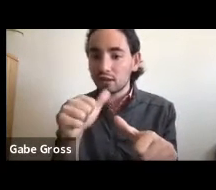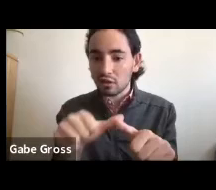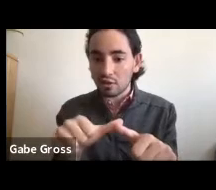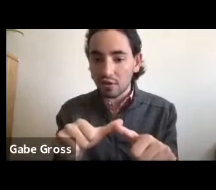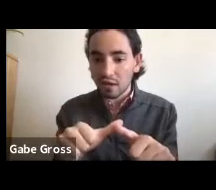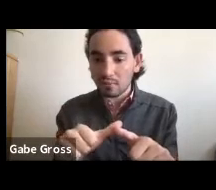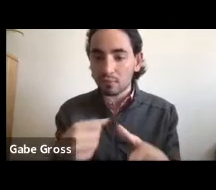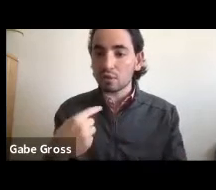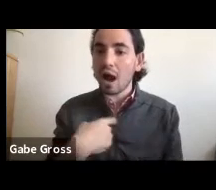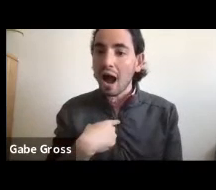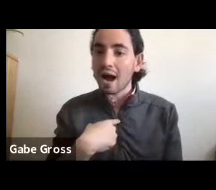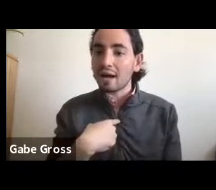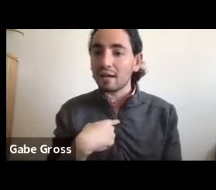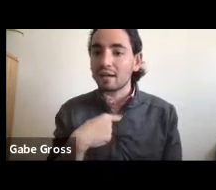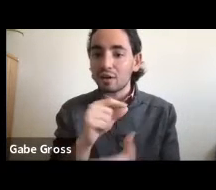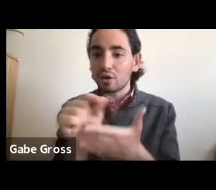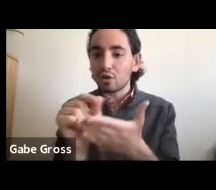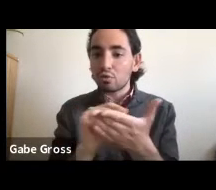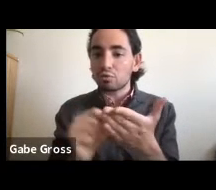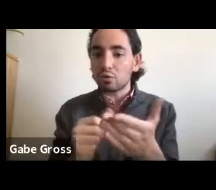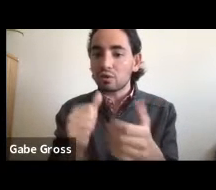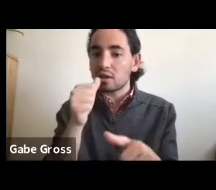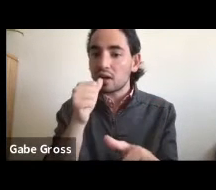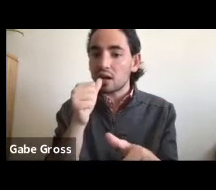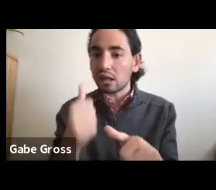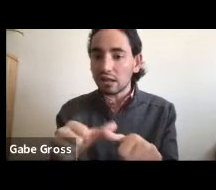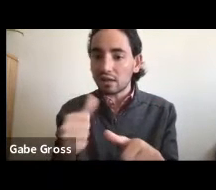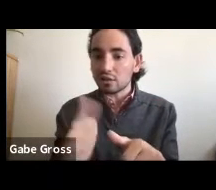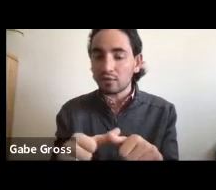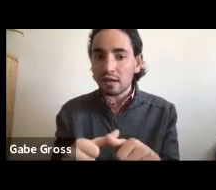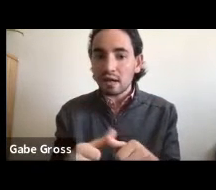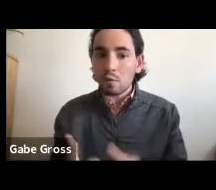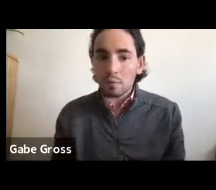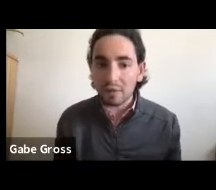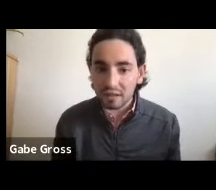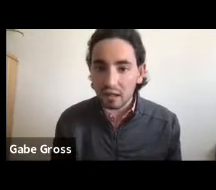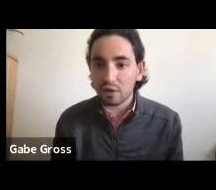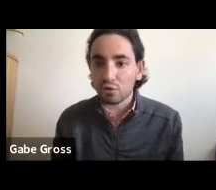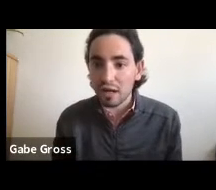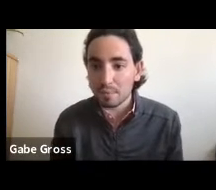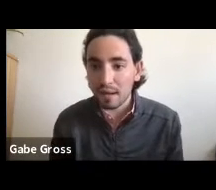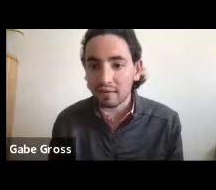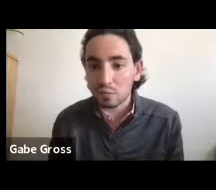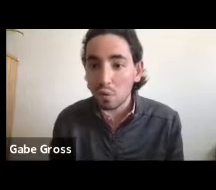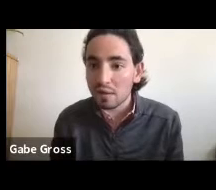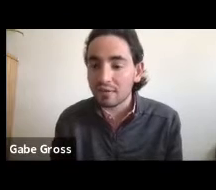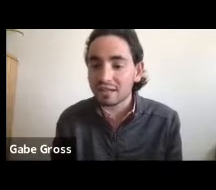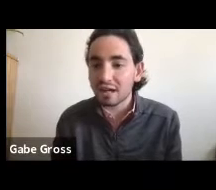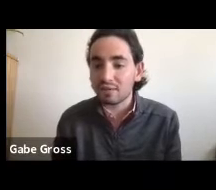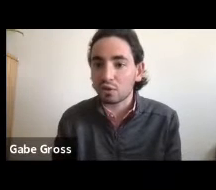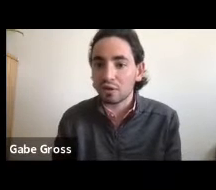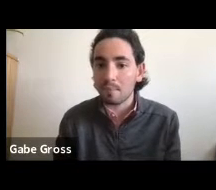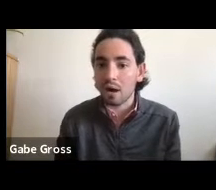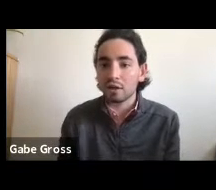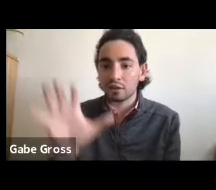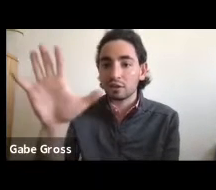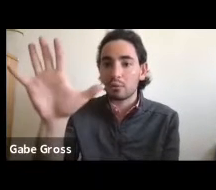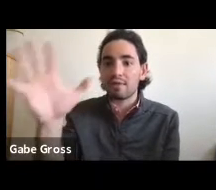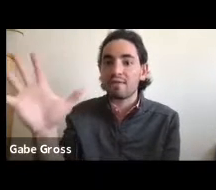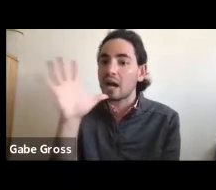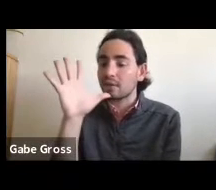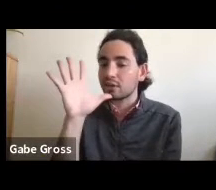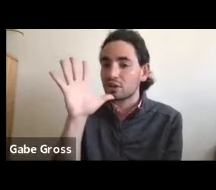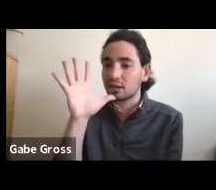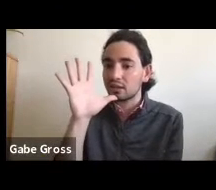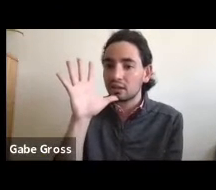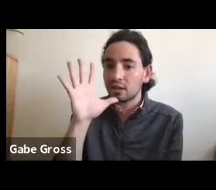your lips and write to your other thumb. So I wrote a letter. What about the sign for grandparents? Well, we have the sign for